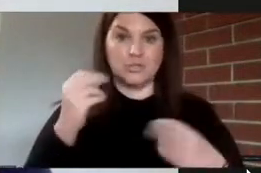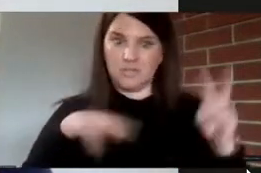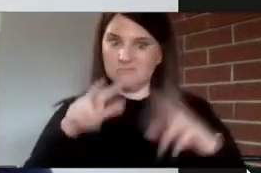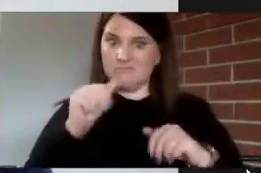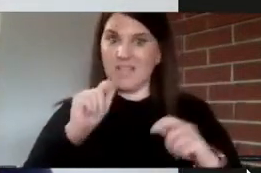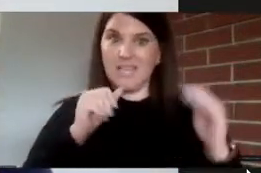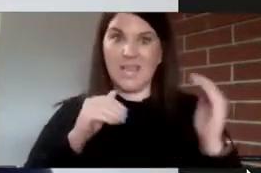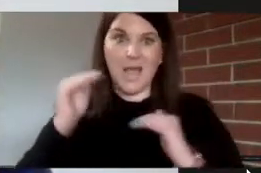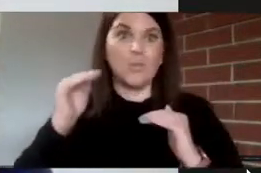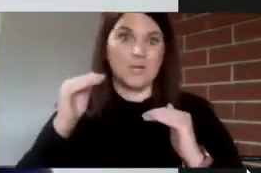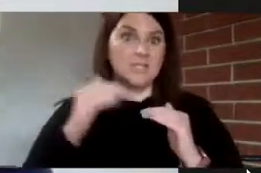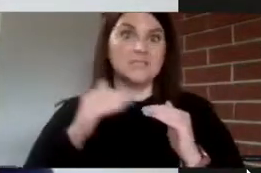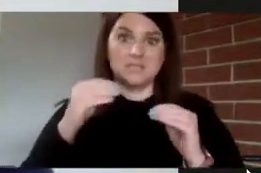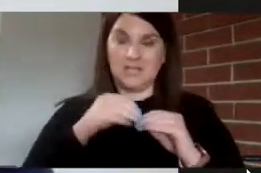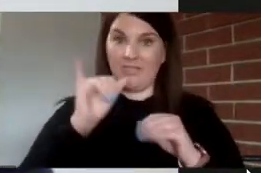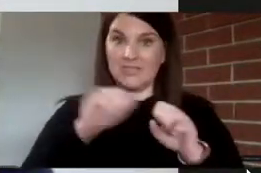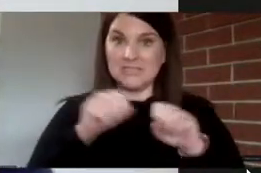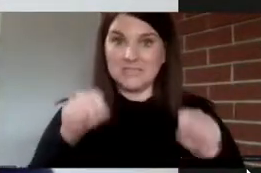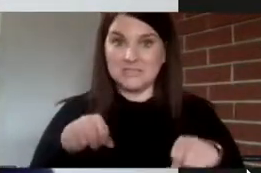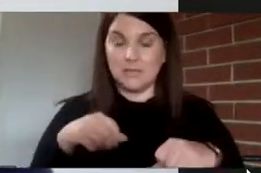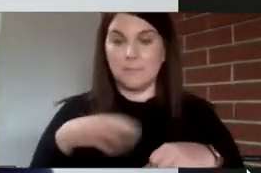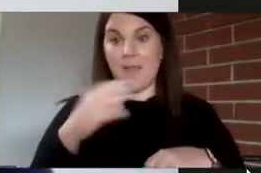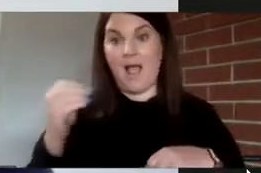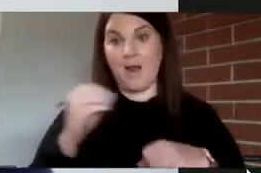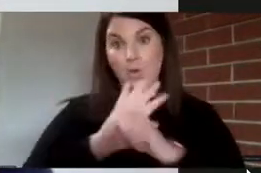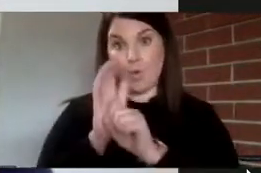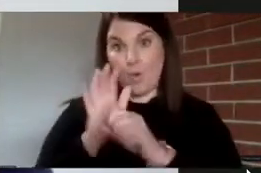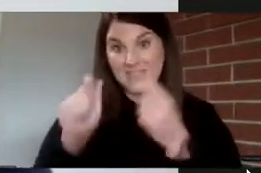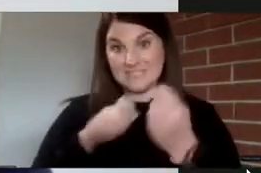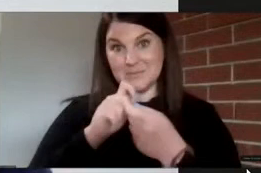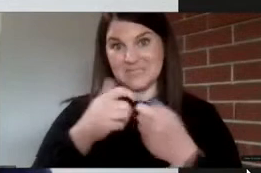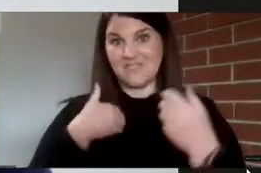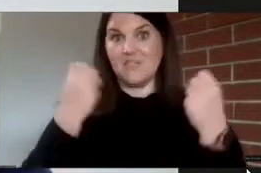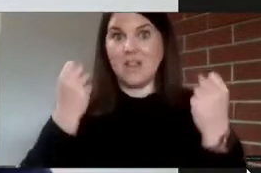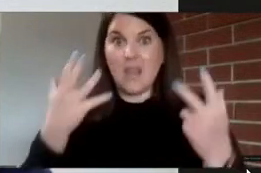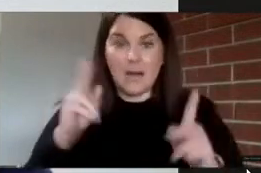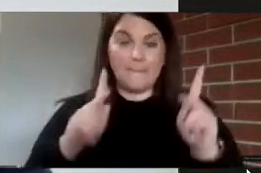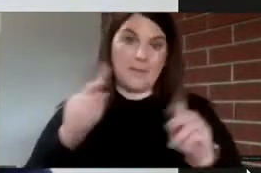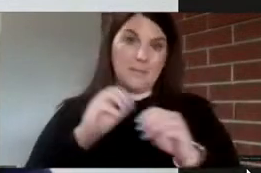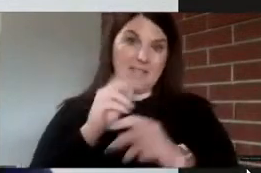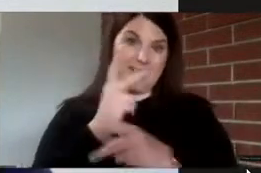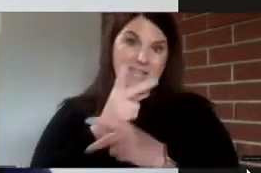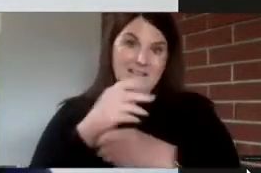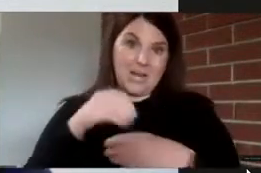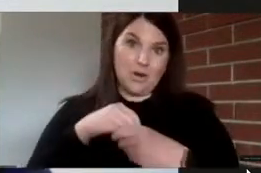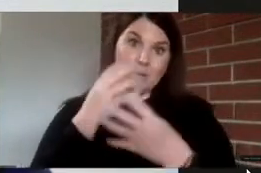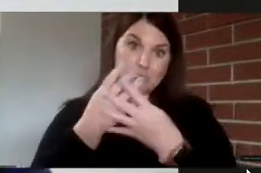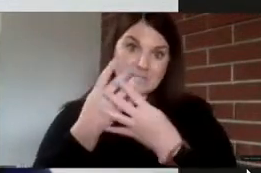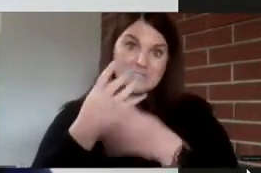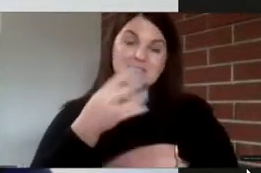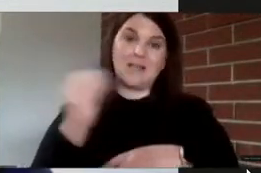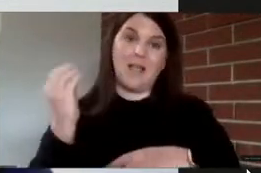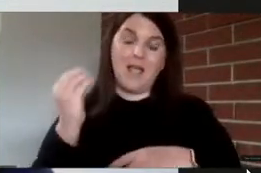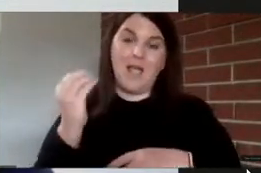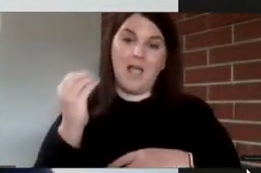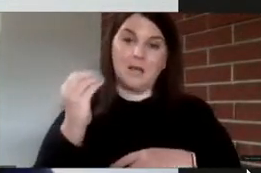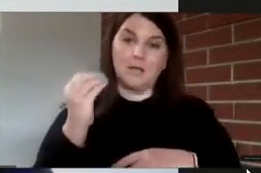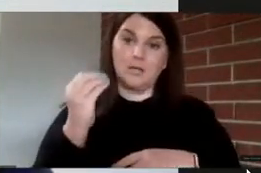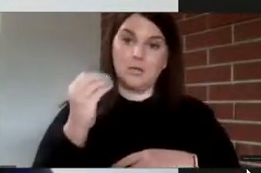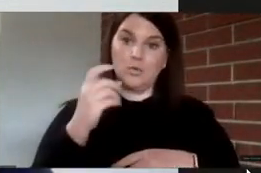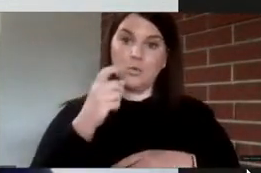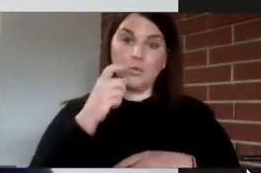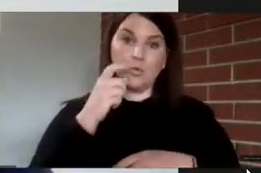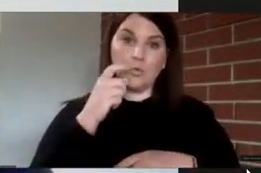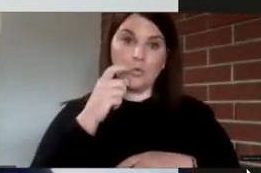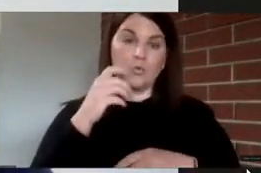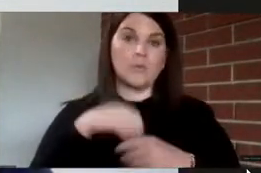system. And also COVID specific has a lot of people in its care in the Bureau of Prisons and who are in the custody